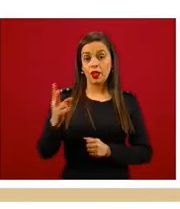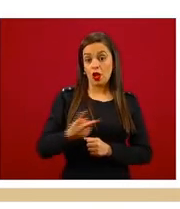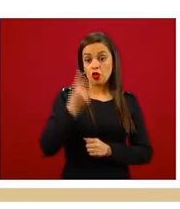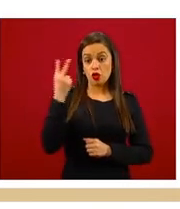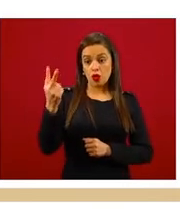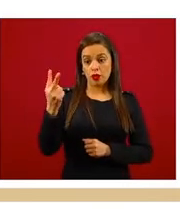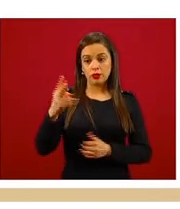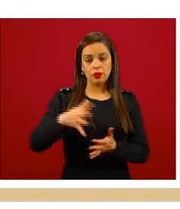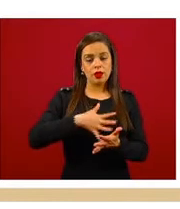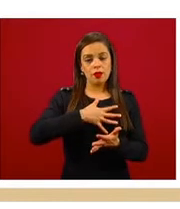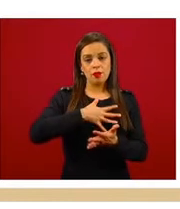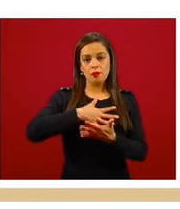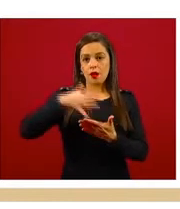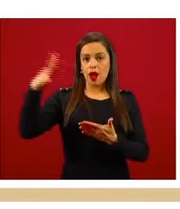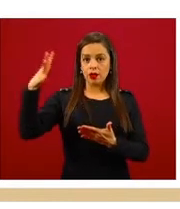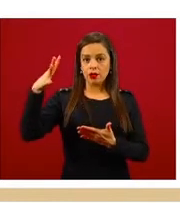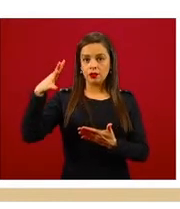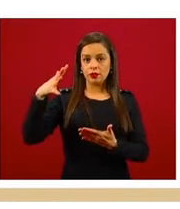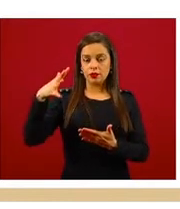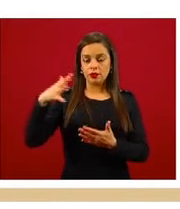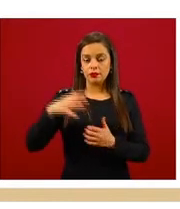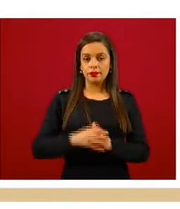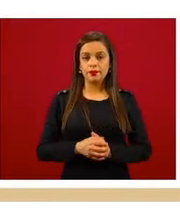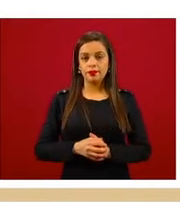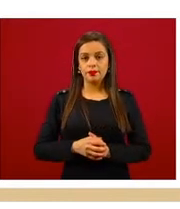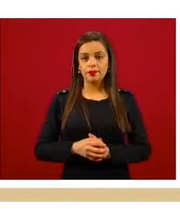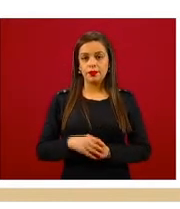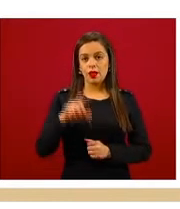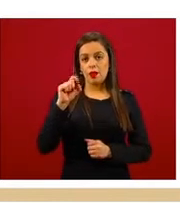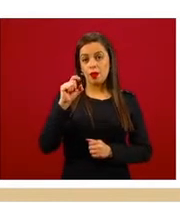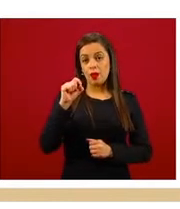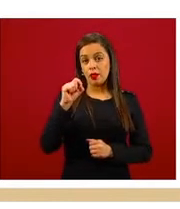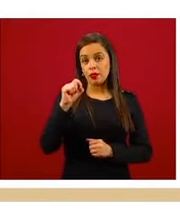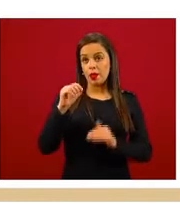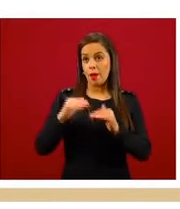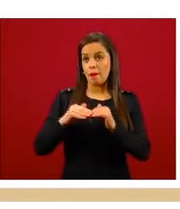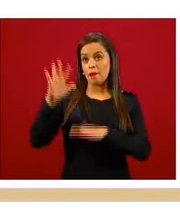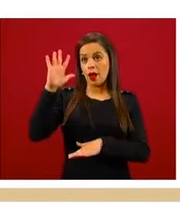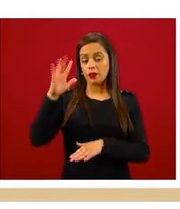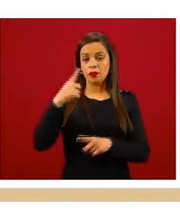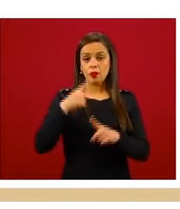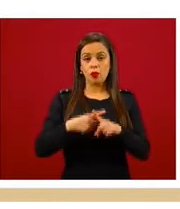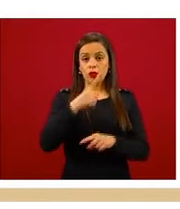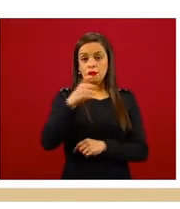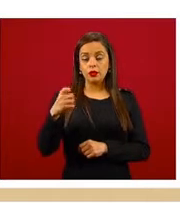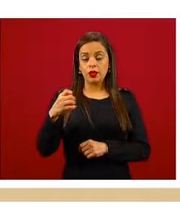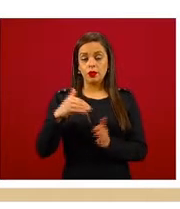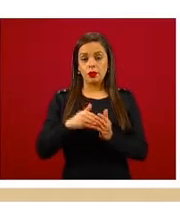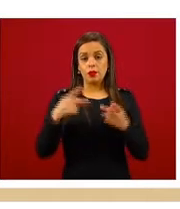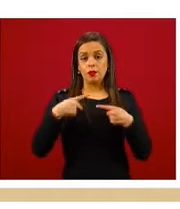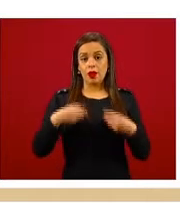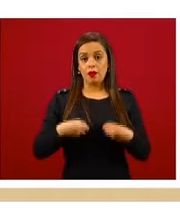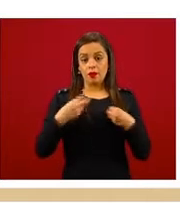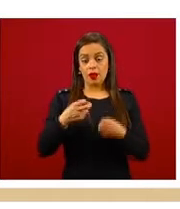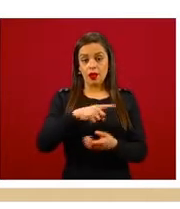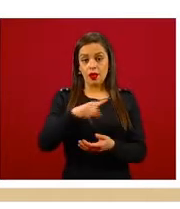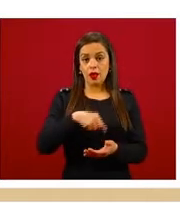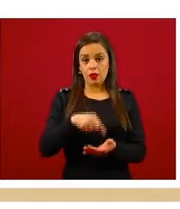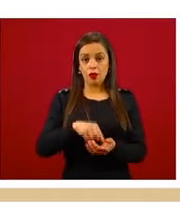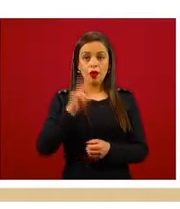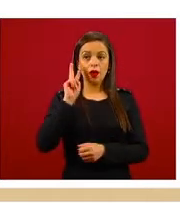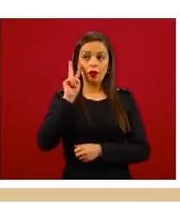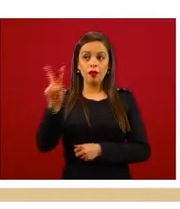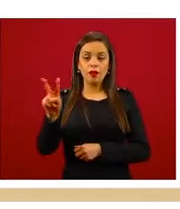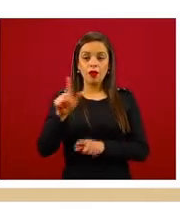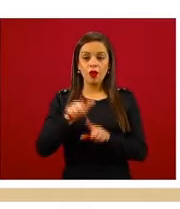states, and right now we only have two that have the largest incidence, which is above 20 per